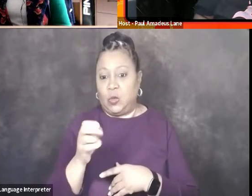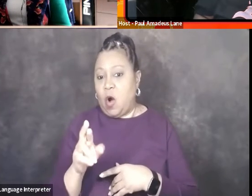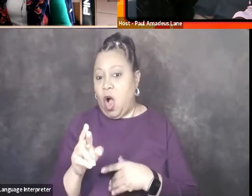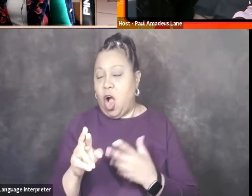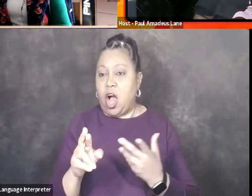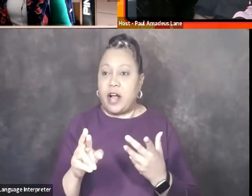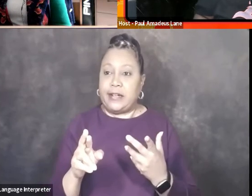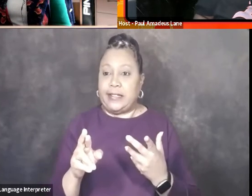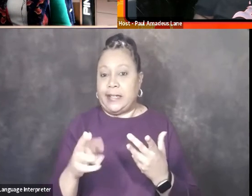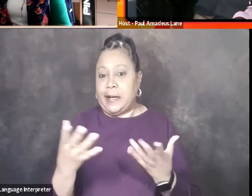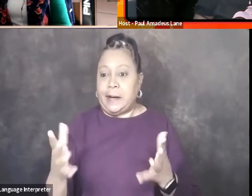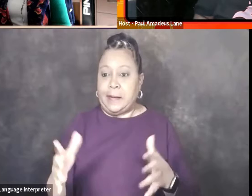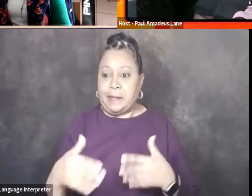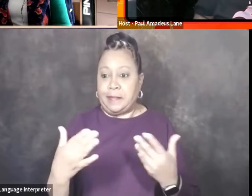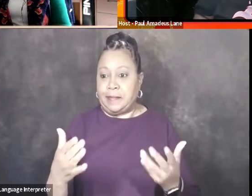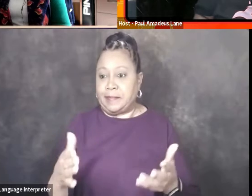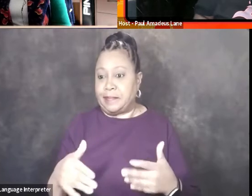are